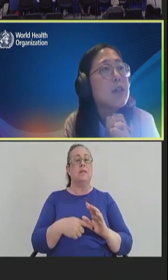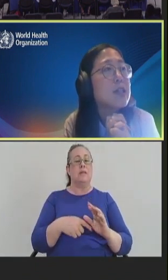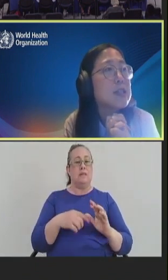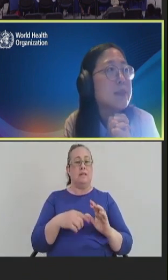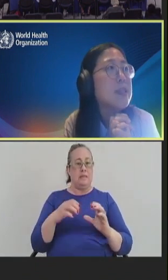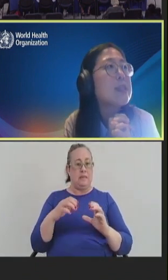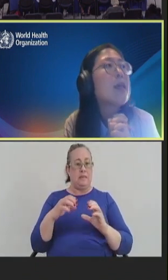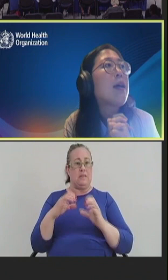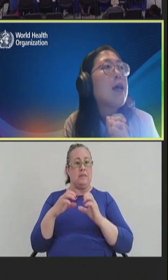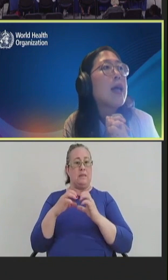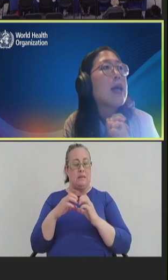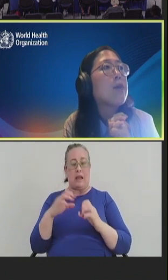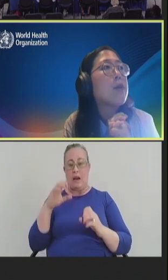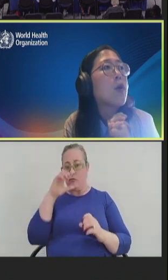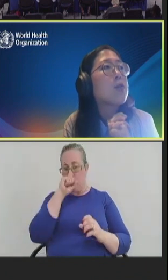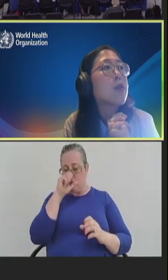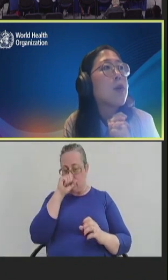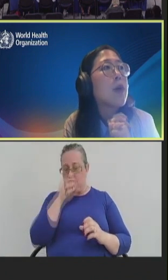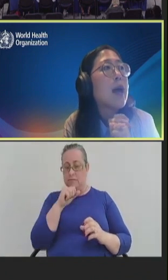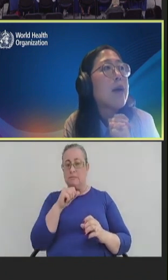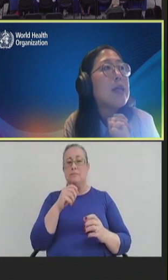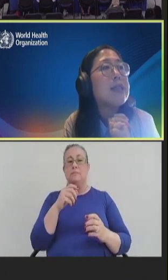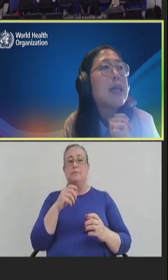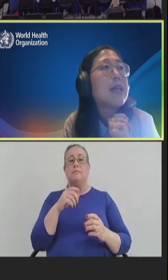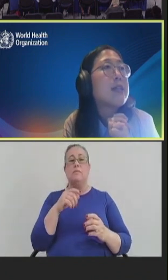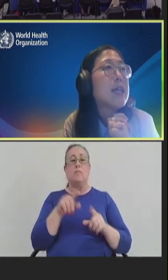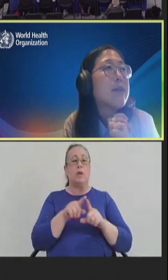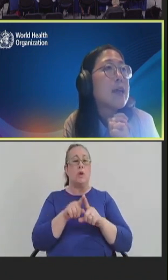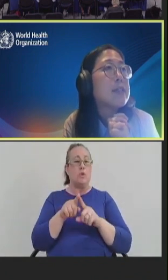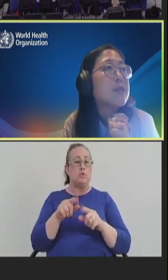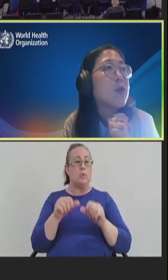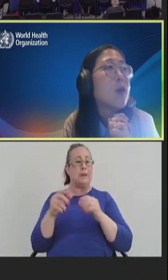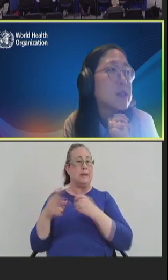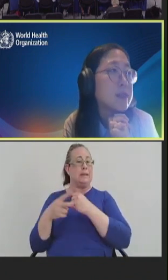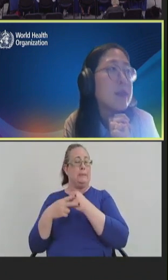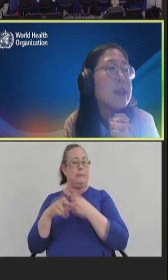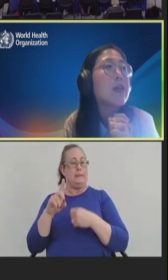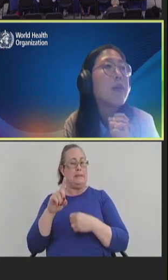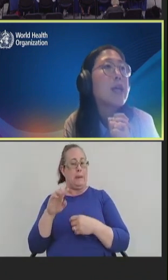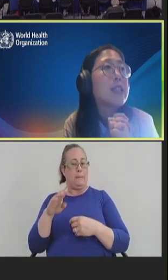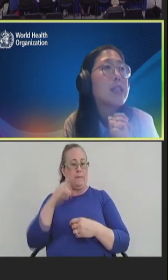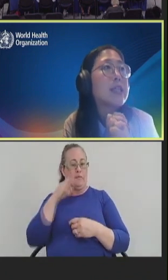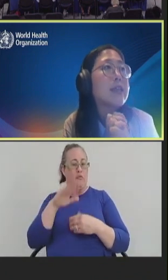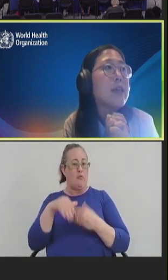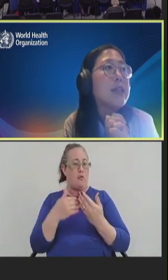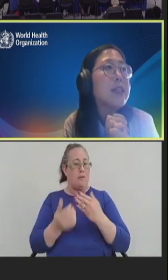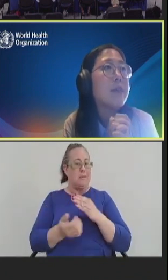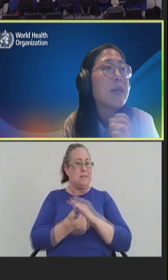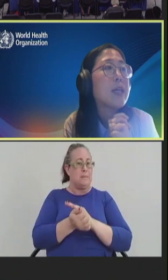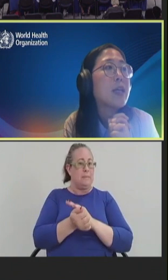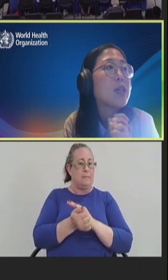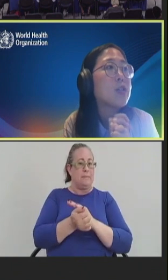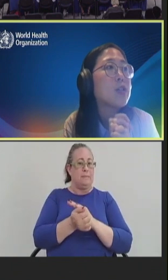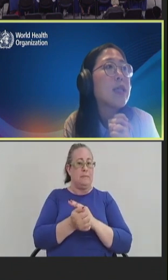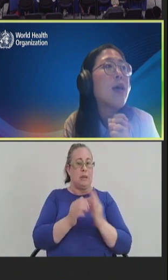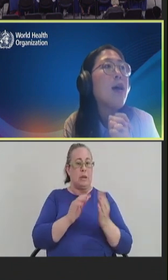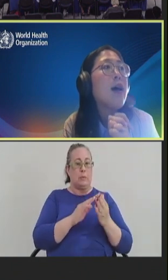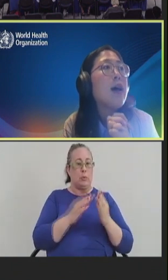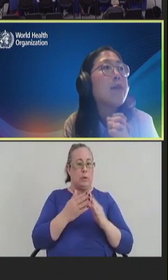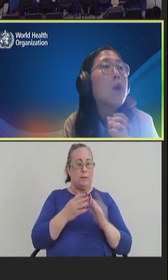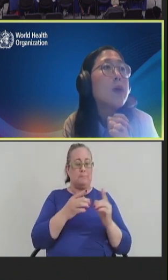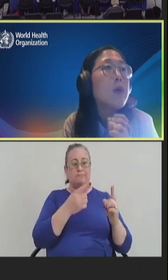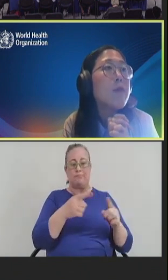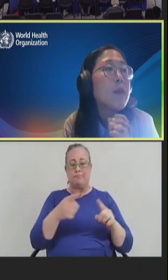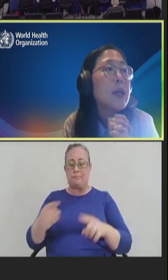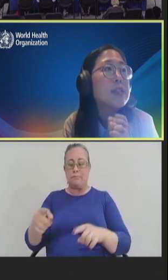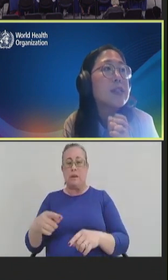immunization coverage estimates. And we also have maintained a database for all supplementary immunization activities happening in the country,